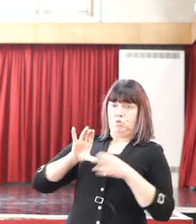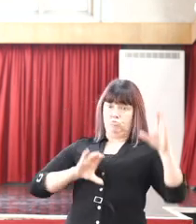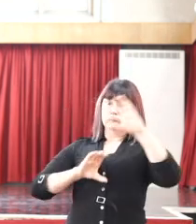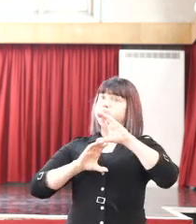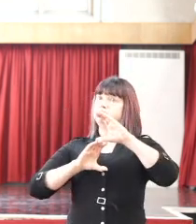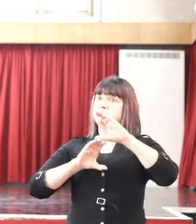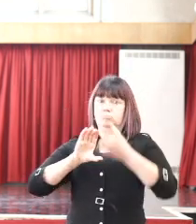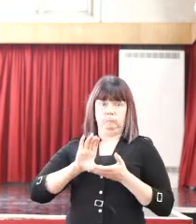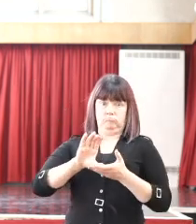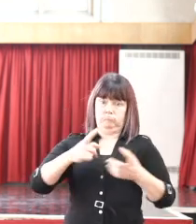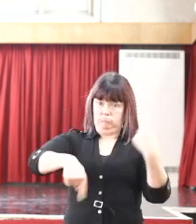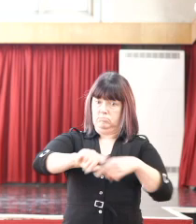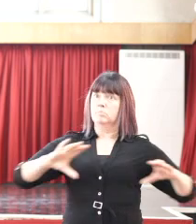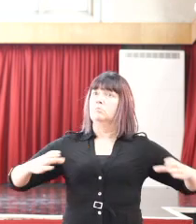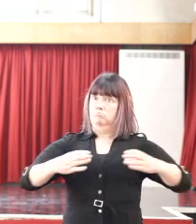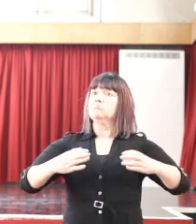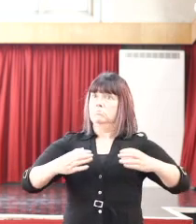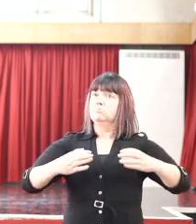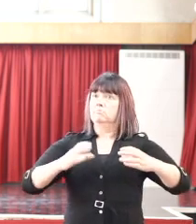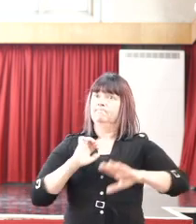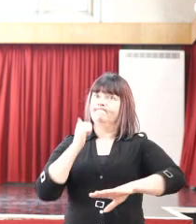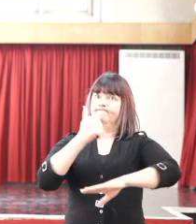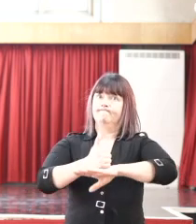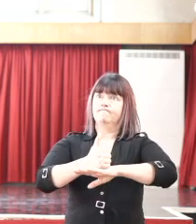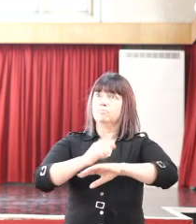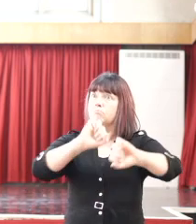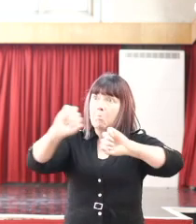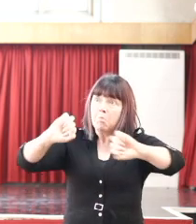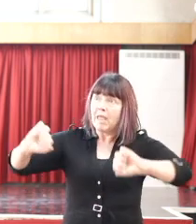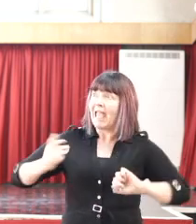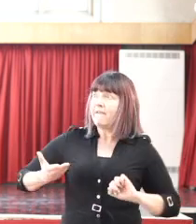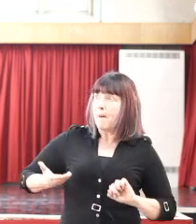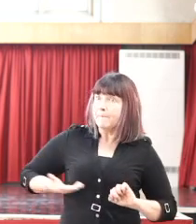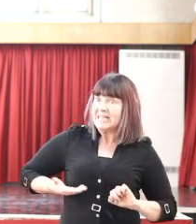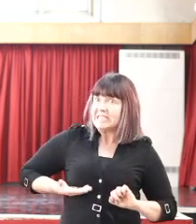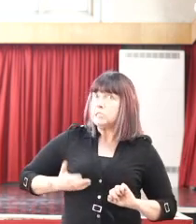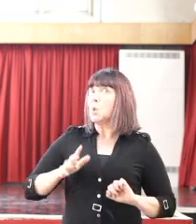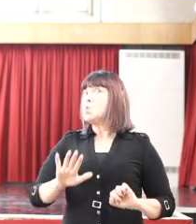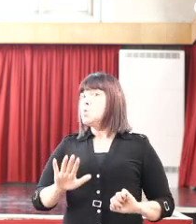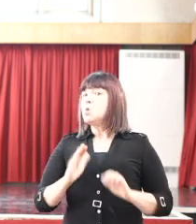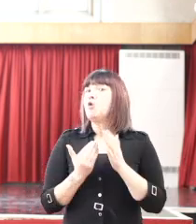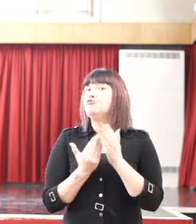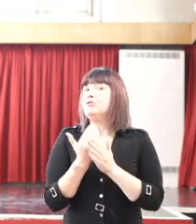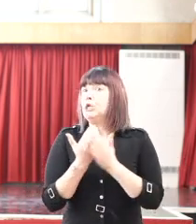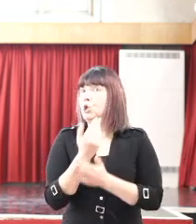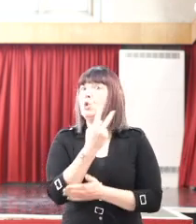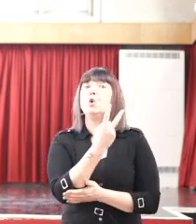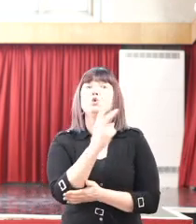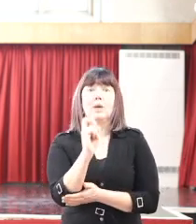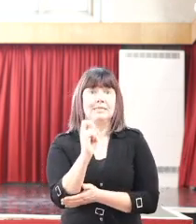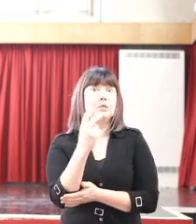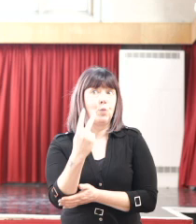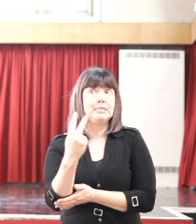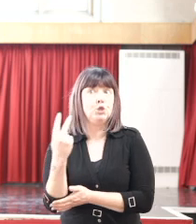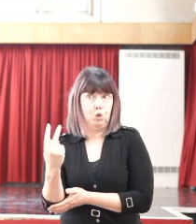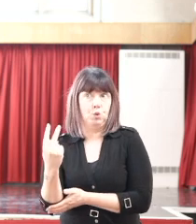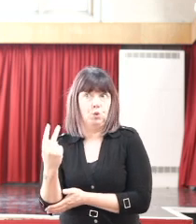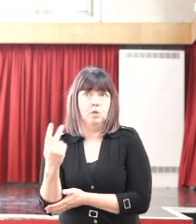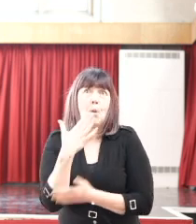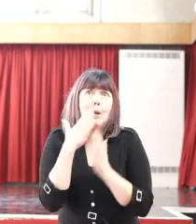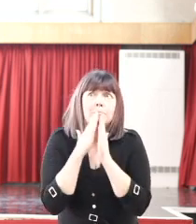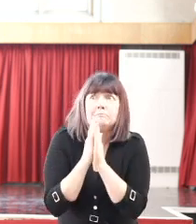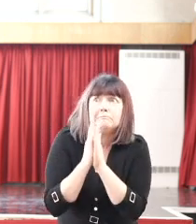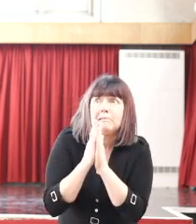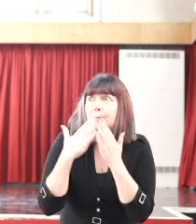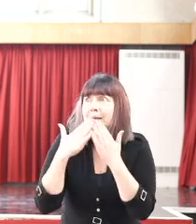just say, if any of the businesses are here today, we do renew in 2022, so please support the BID again so we can do magic things like this